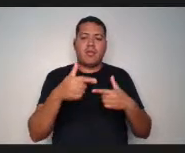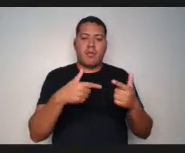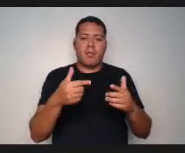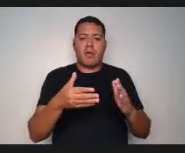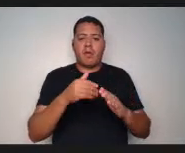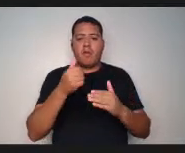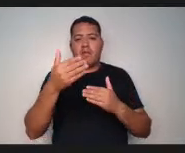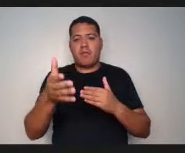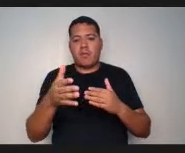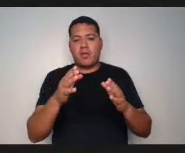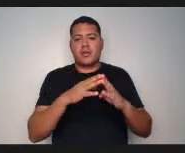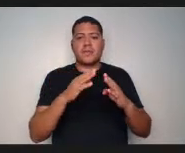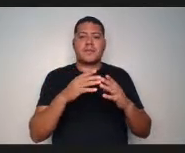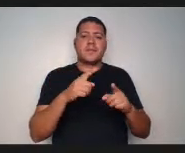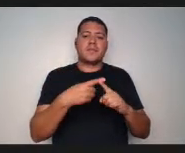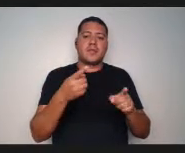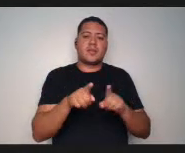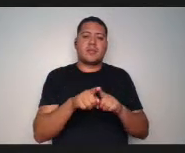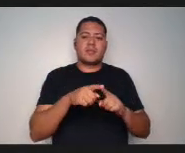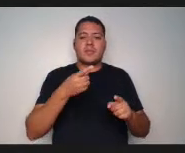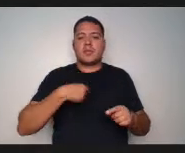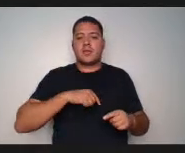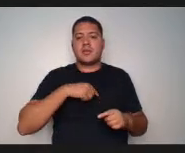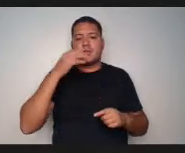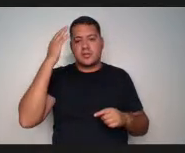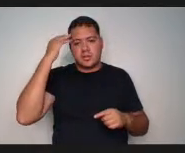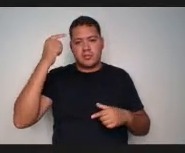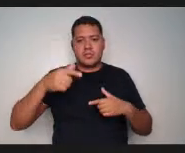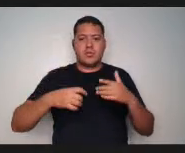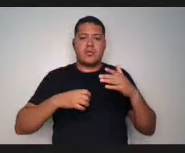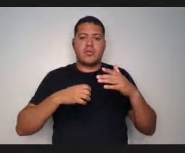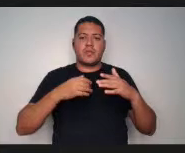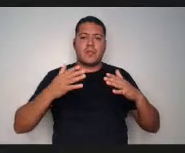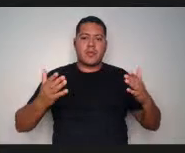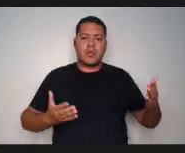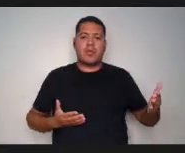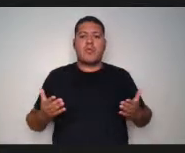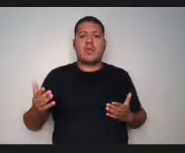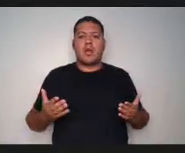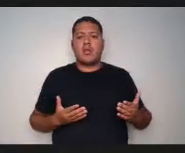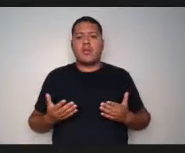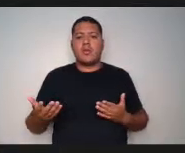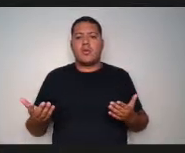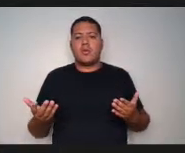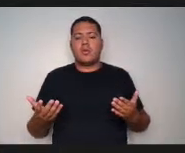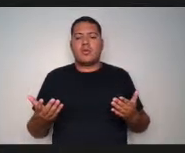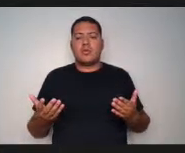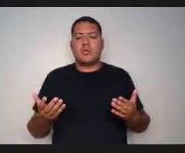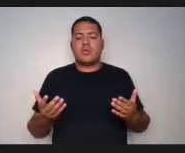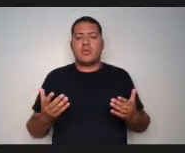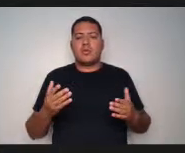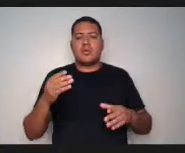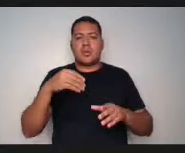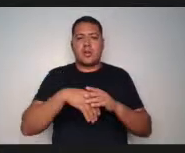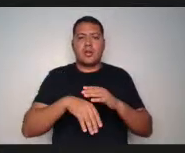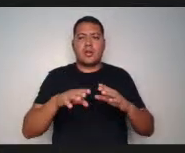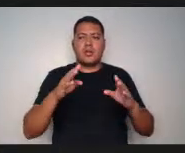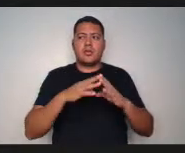informal economies throughout the world, have always been a vulnerable workforce without labor protections very